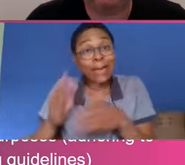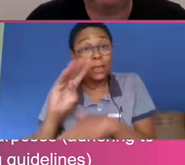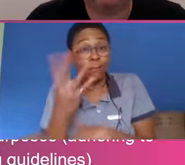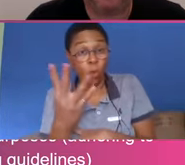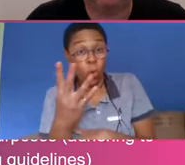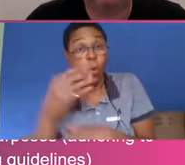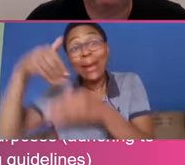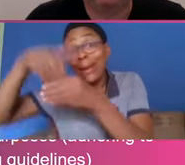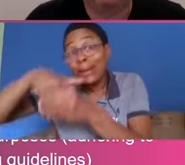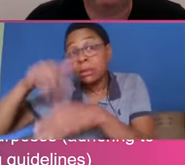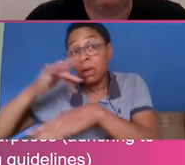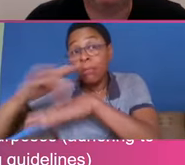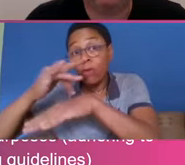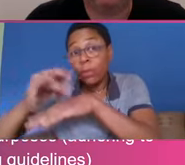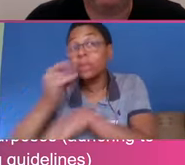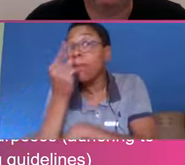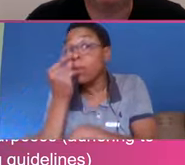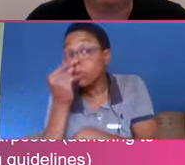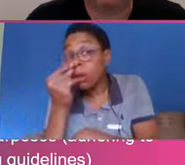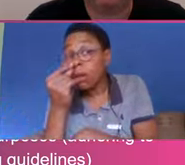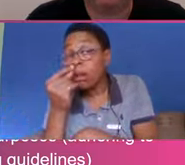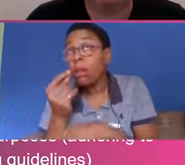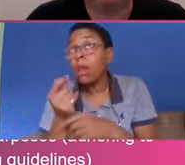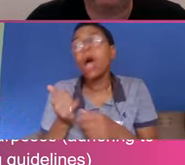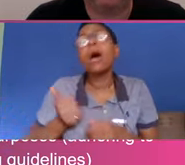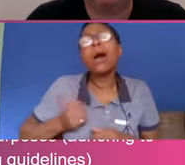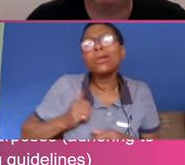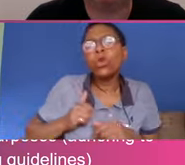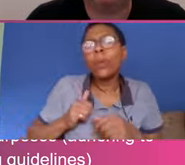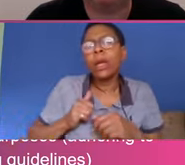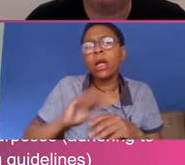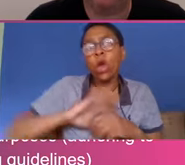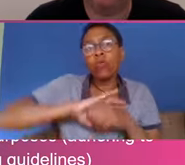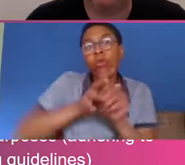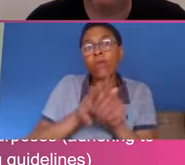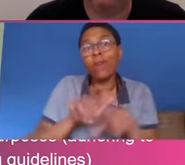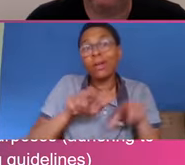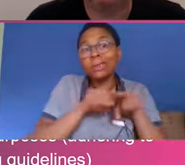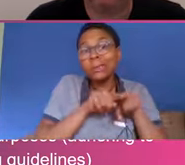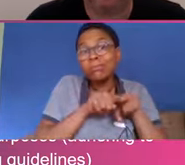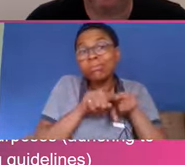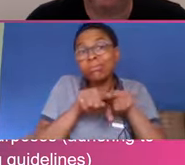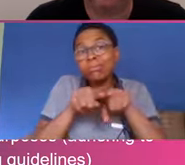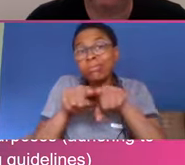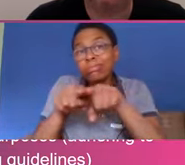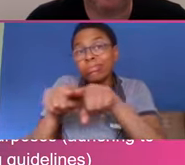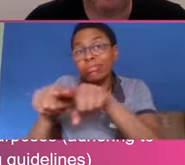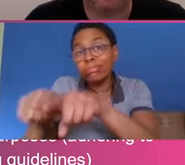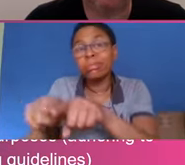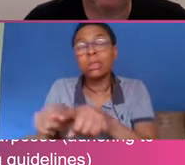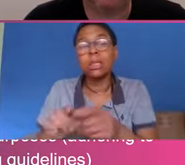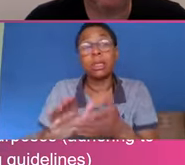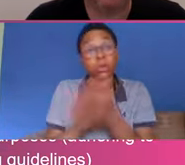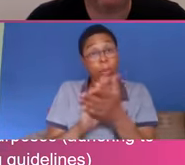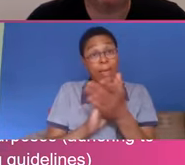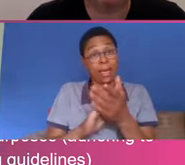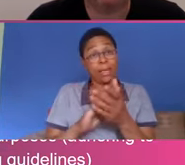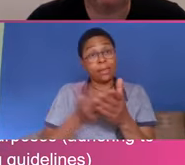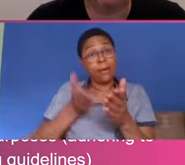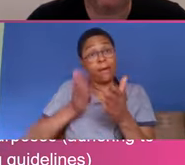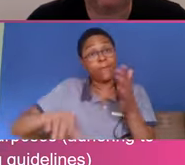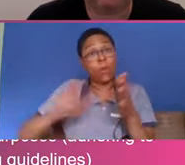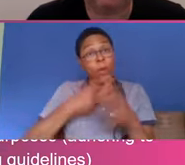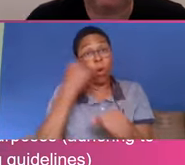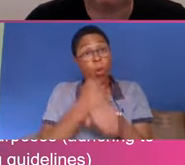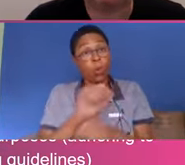prevalence stays the same for the virus. So that means from the 1st of August, barring any disasters in the